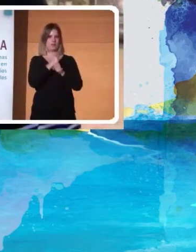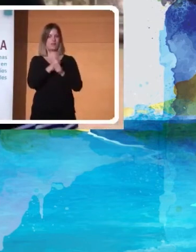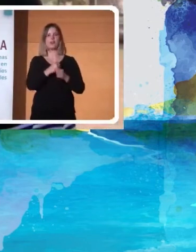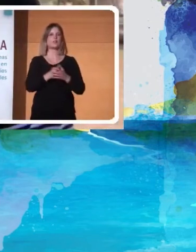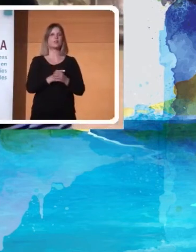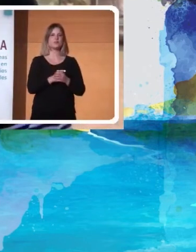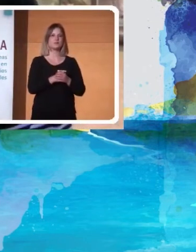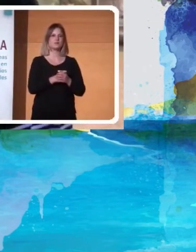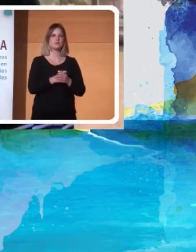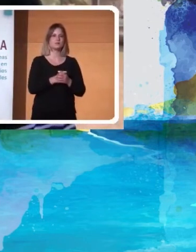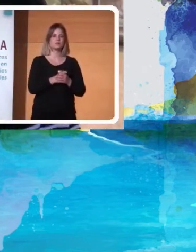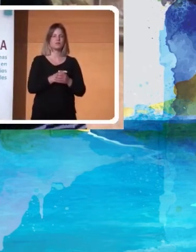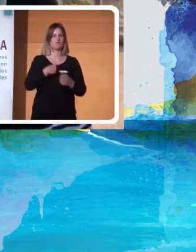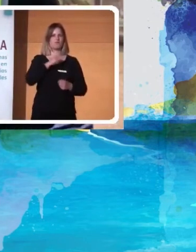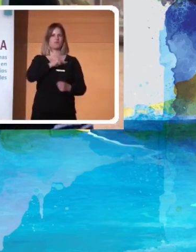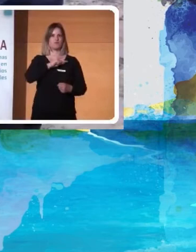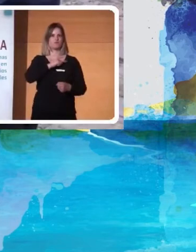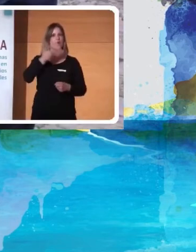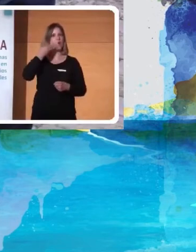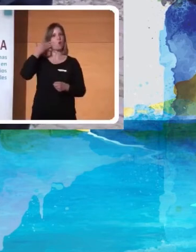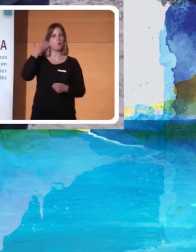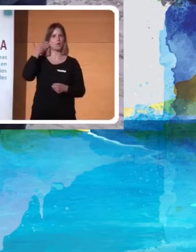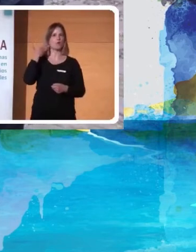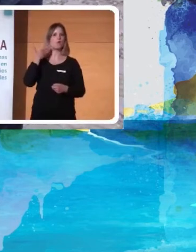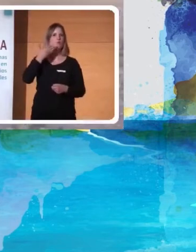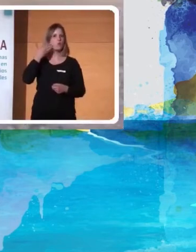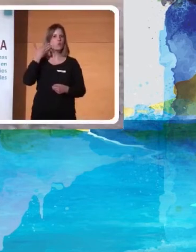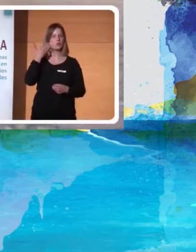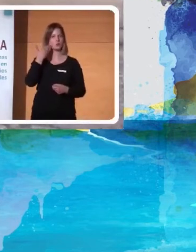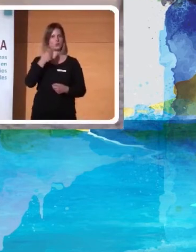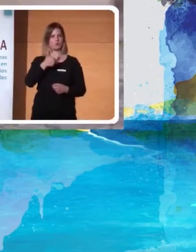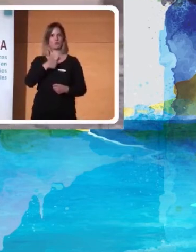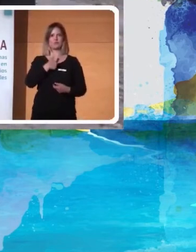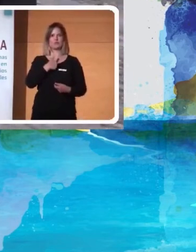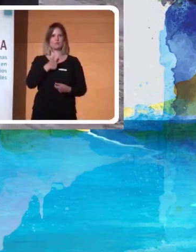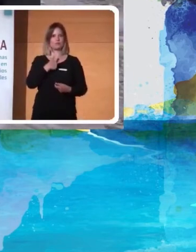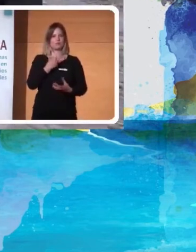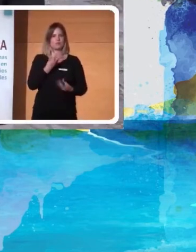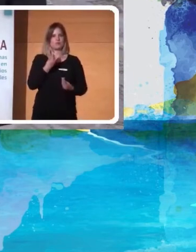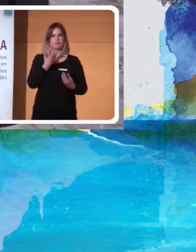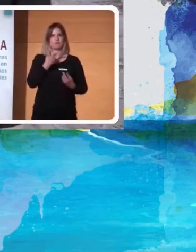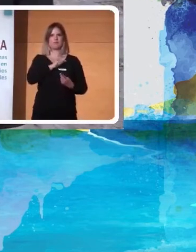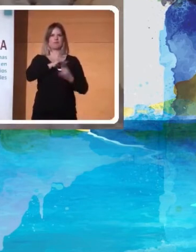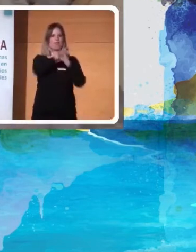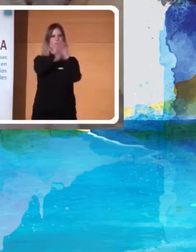good inside. I'm very proud and I'm very happy.